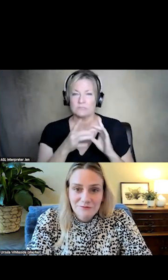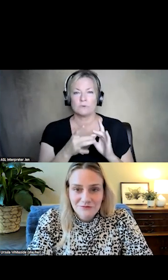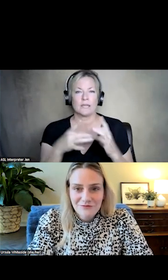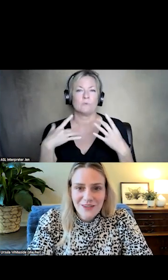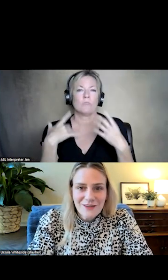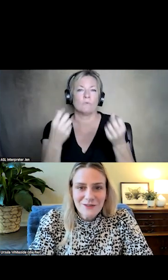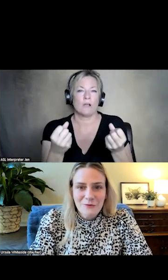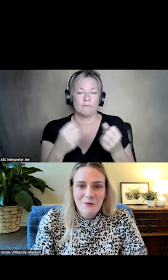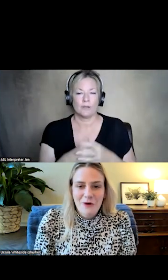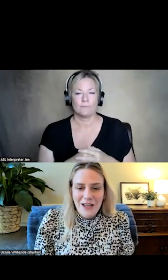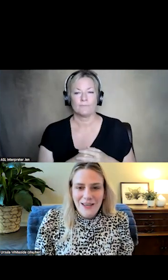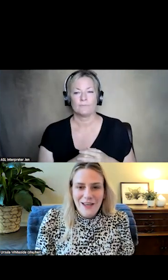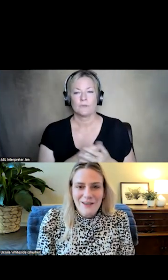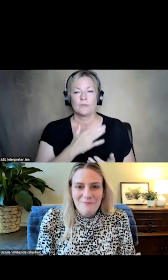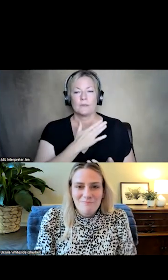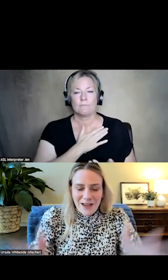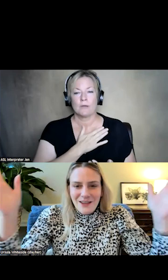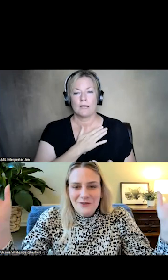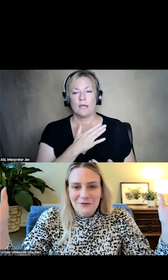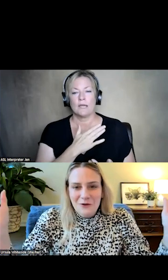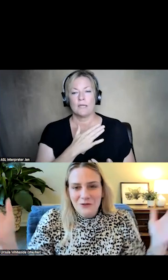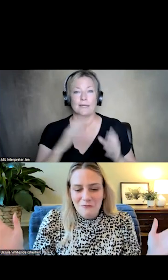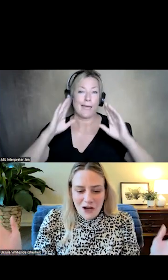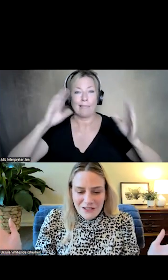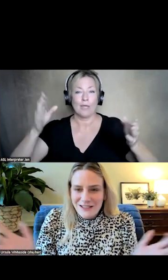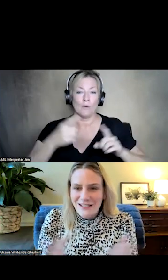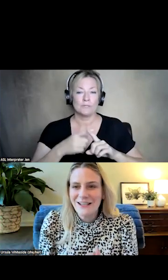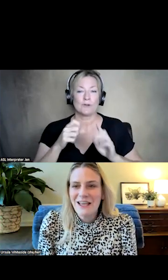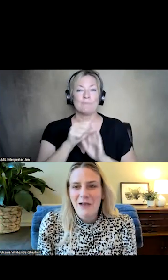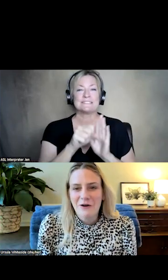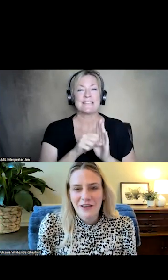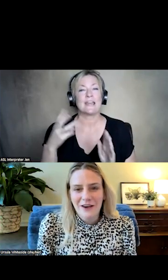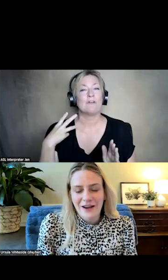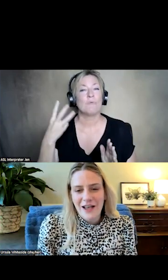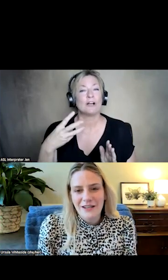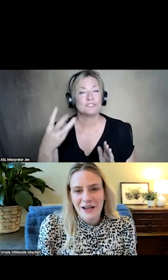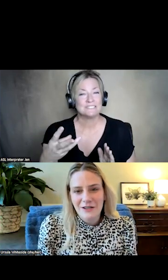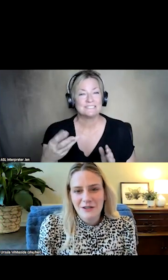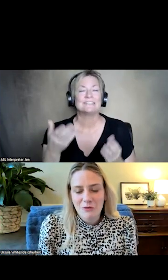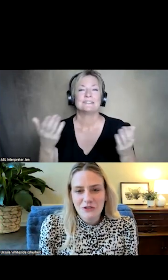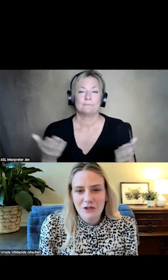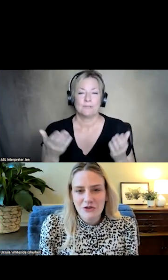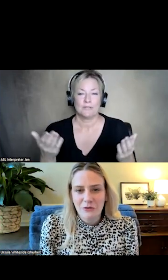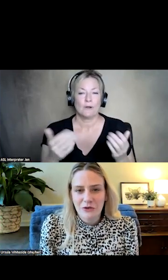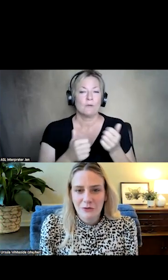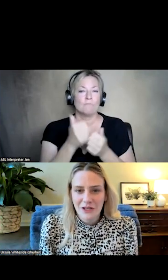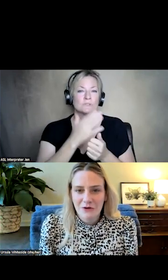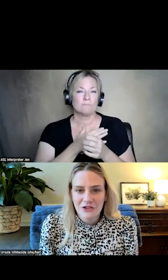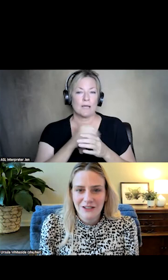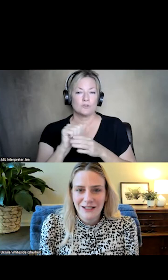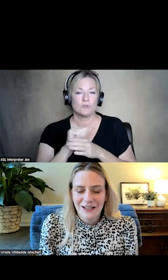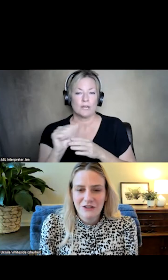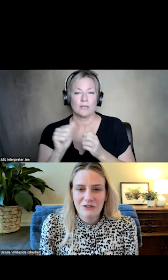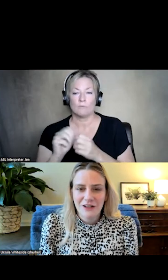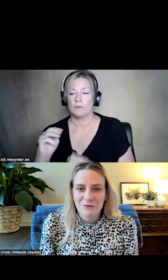recovery. So my hello is from the state of Washington. I'm out here and I did most of my training with a woman named